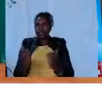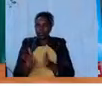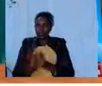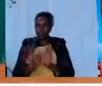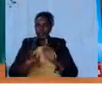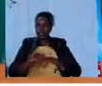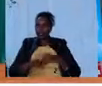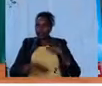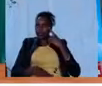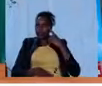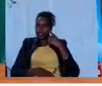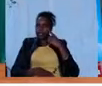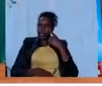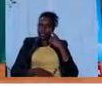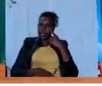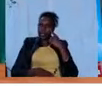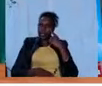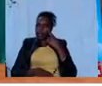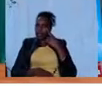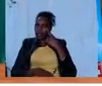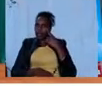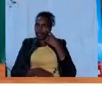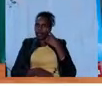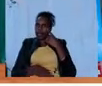rapture now burst at my